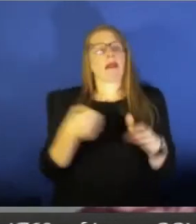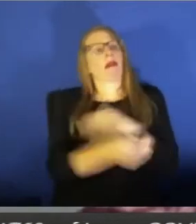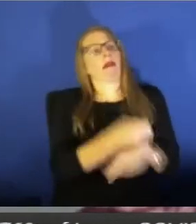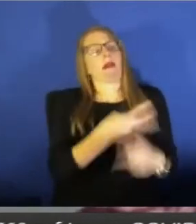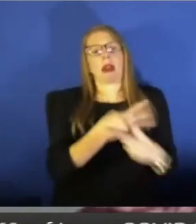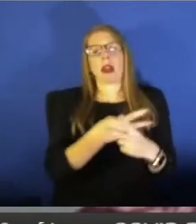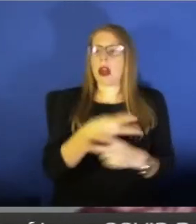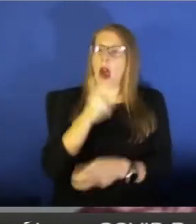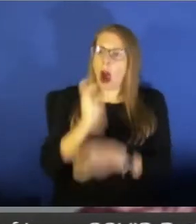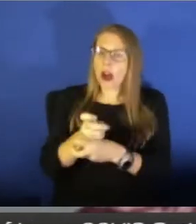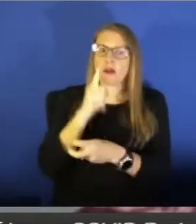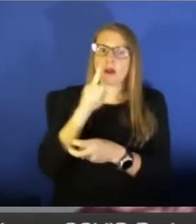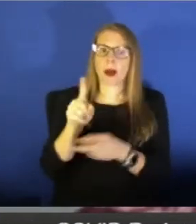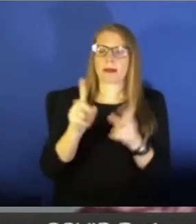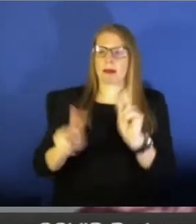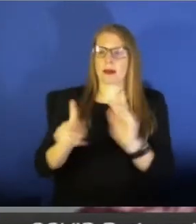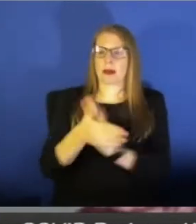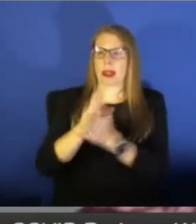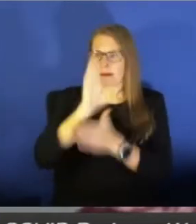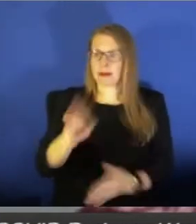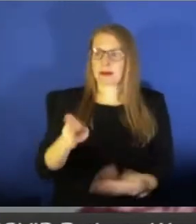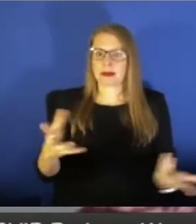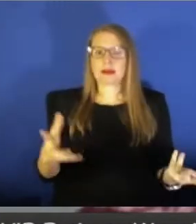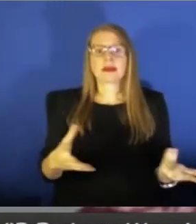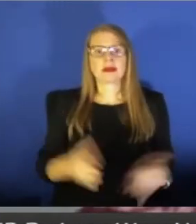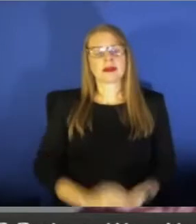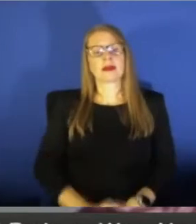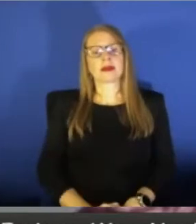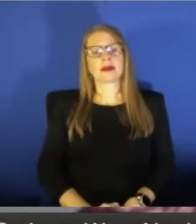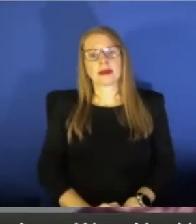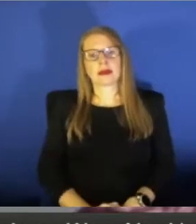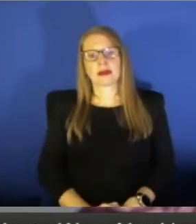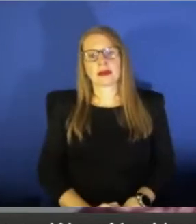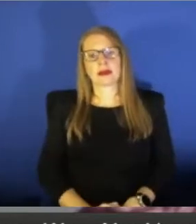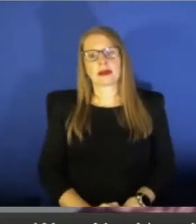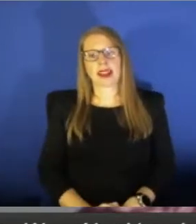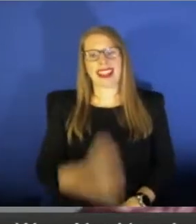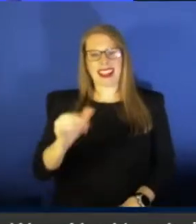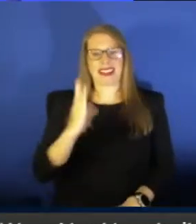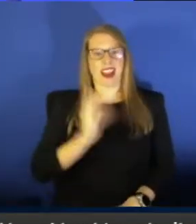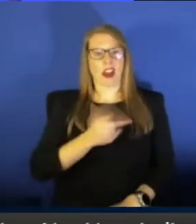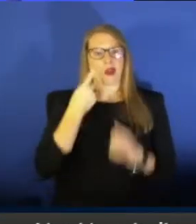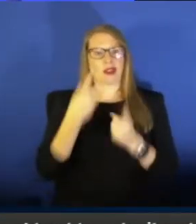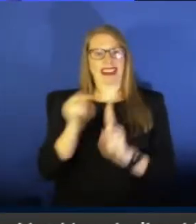Youngest kid that's called in that you could recall? For intentional,